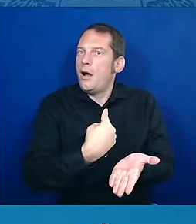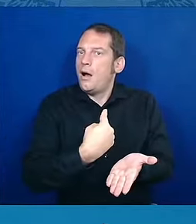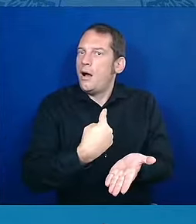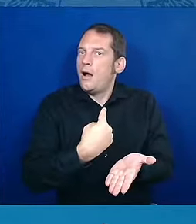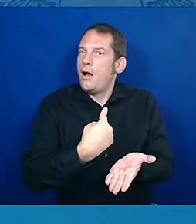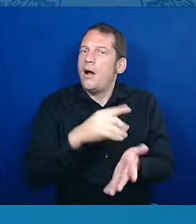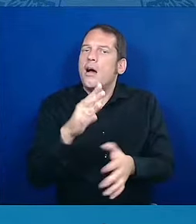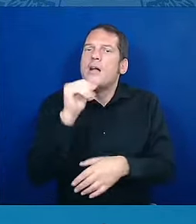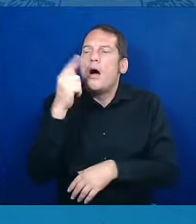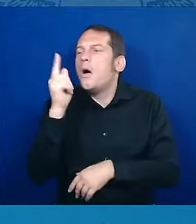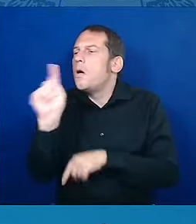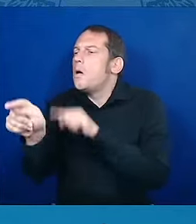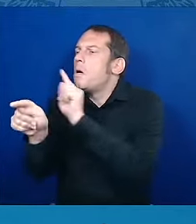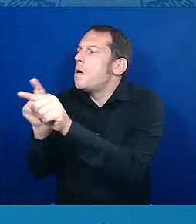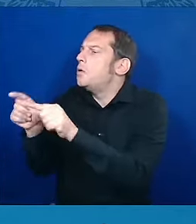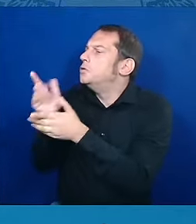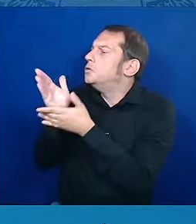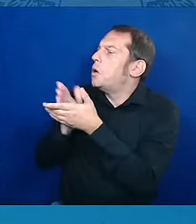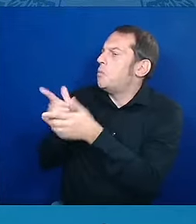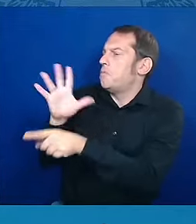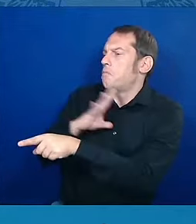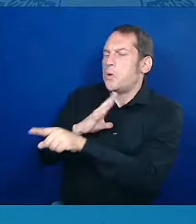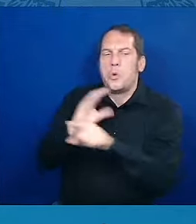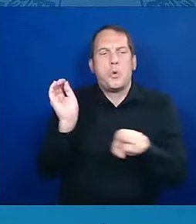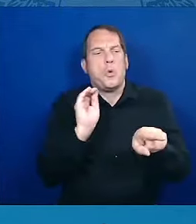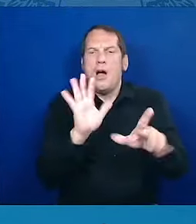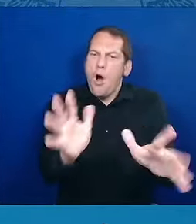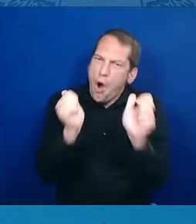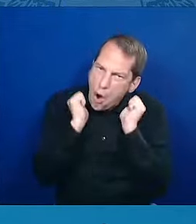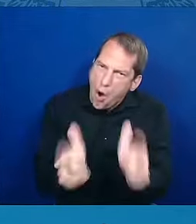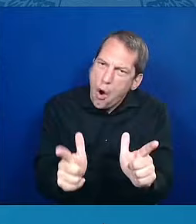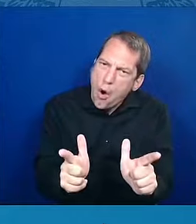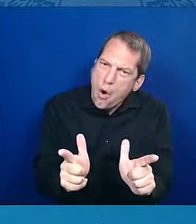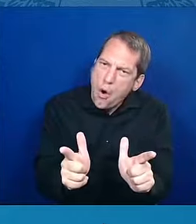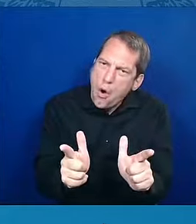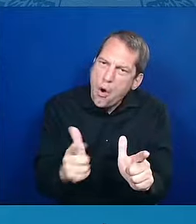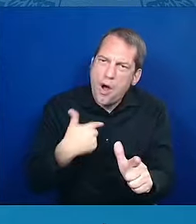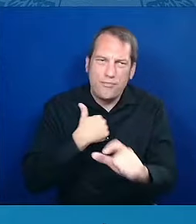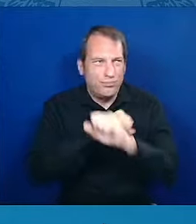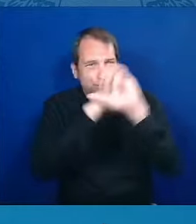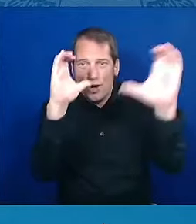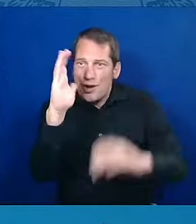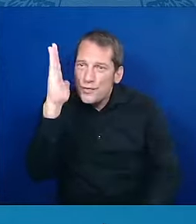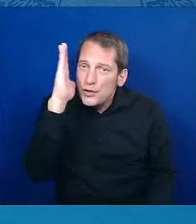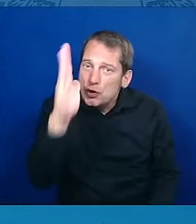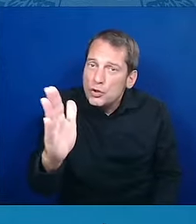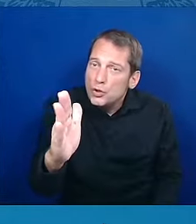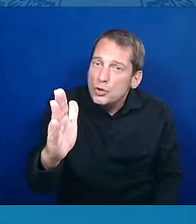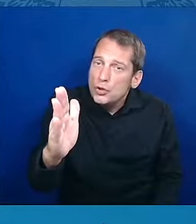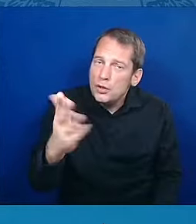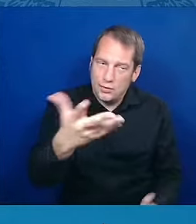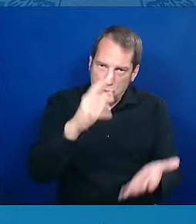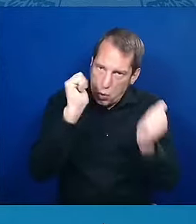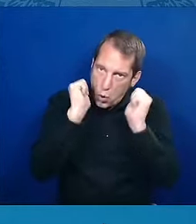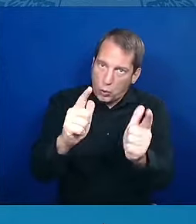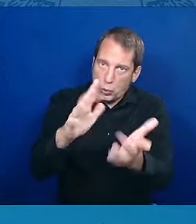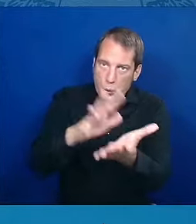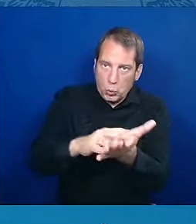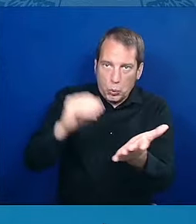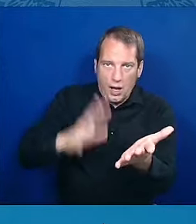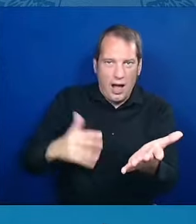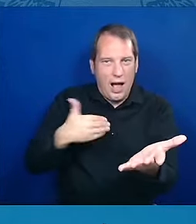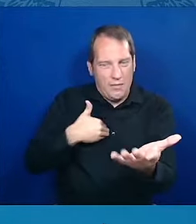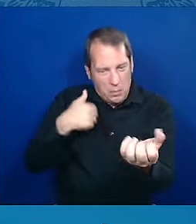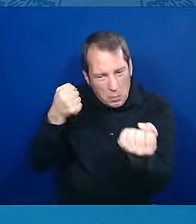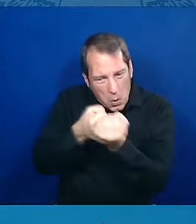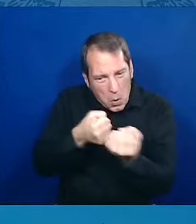We see a future where every student has the support and the resources they need to thrive, and a future where no teacher has